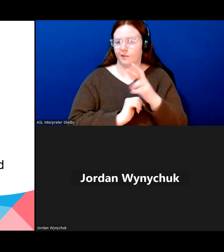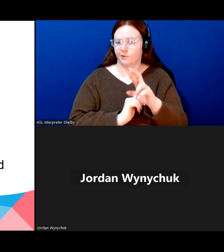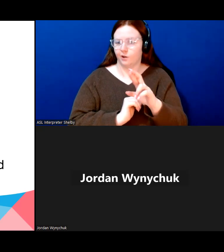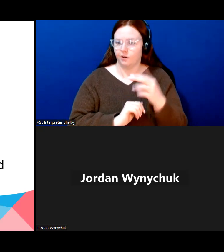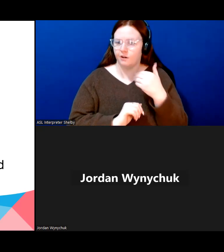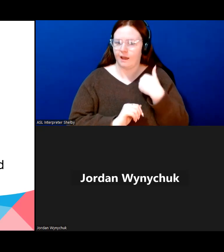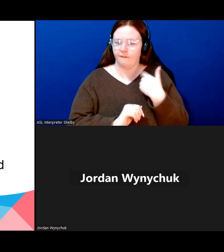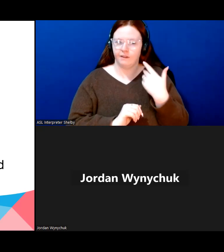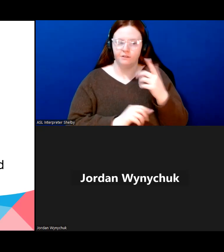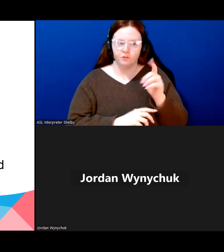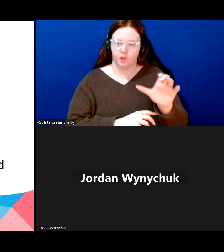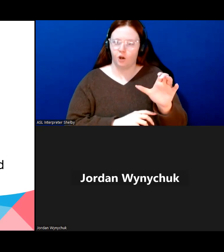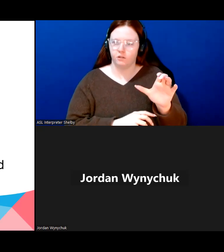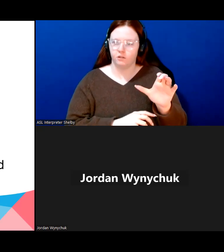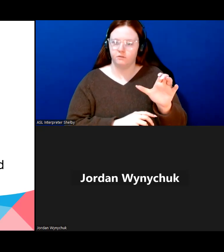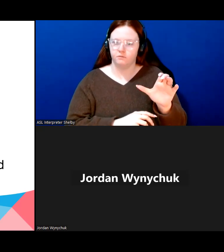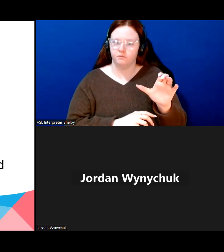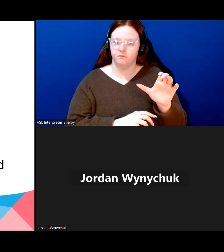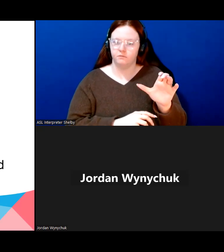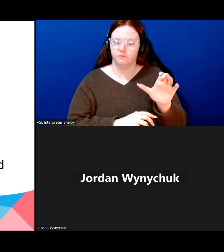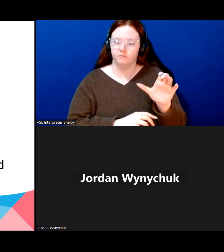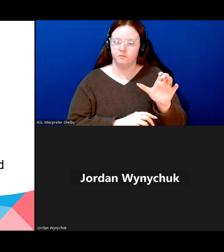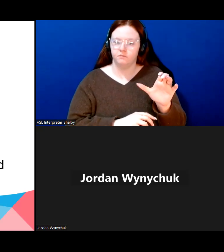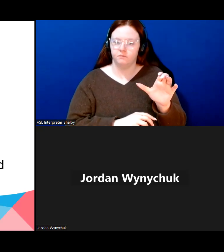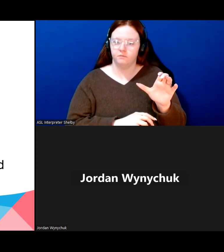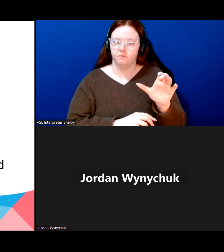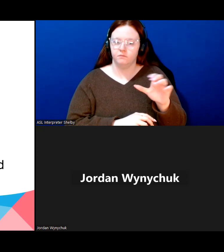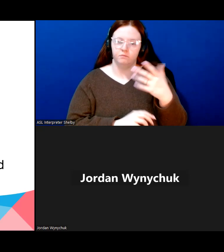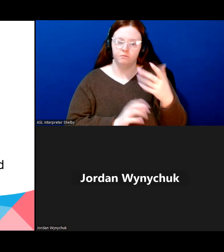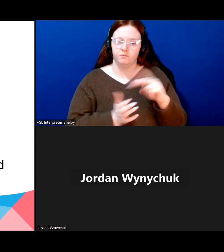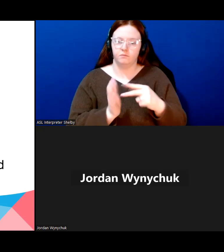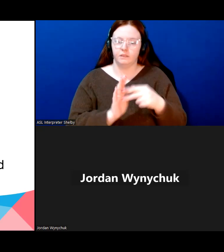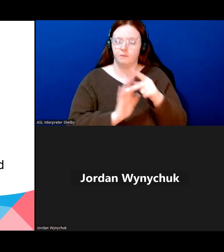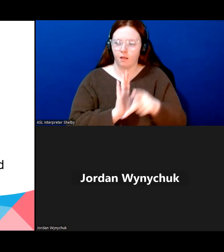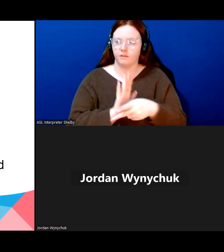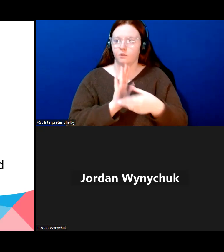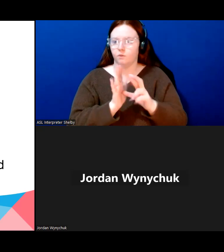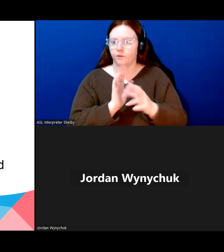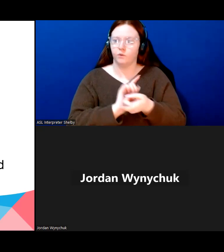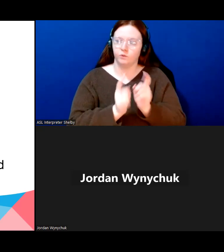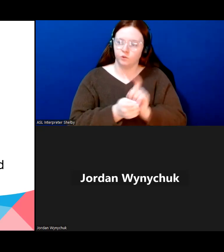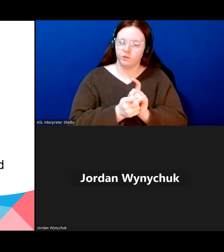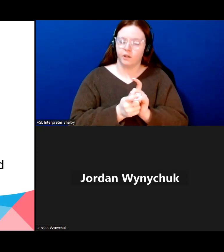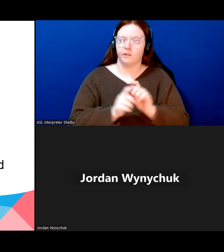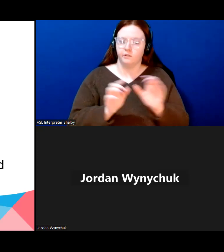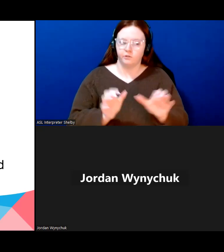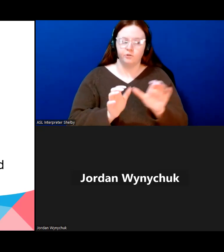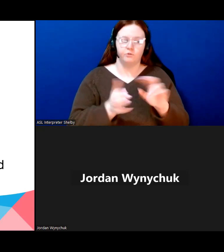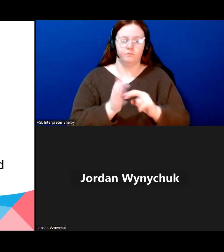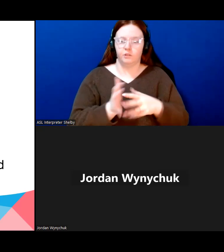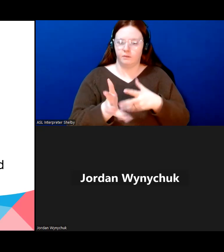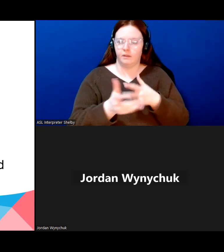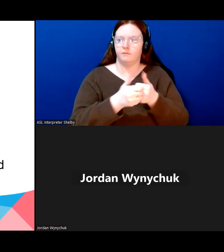document, basically, where policies can be reviewed and changed to keep up with like